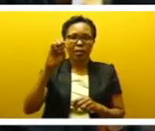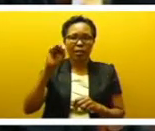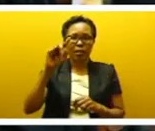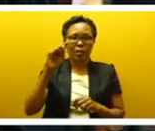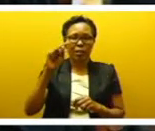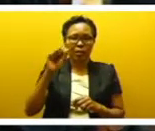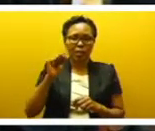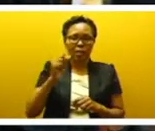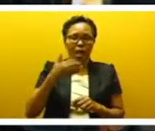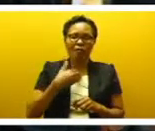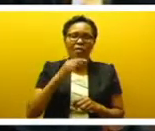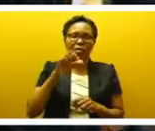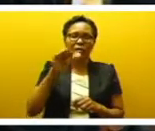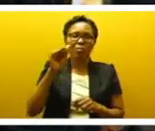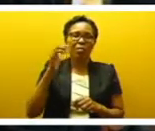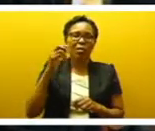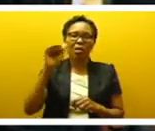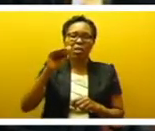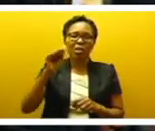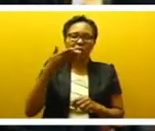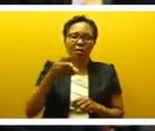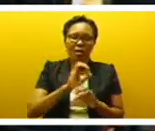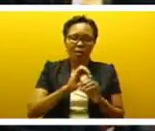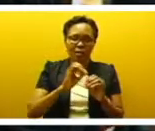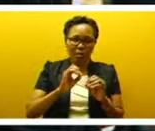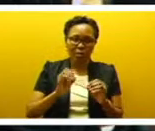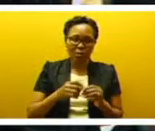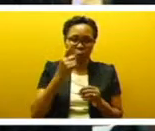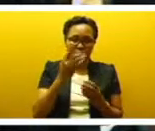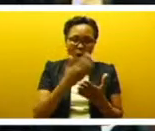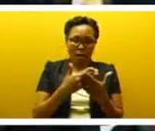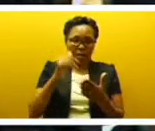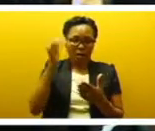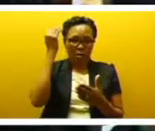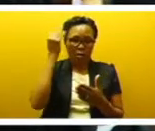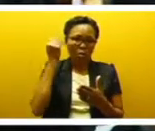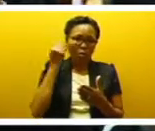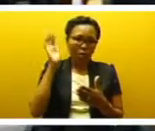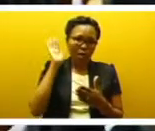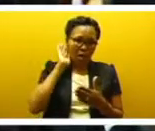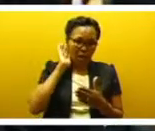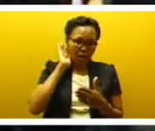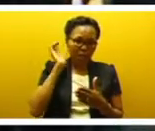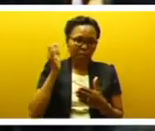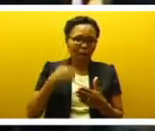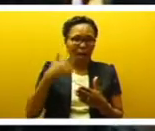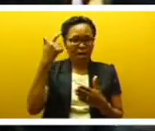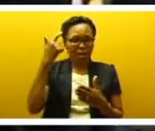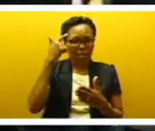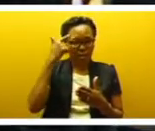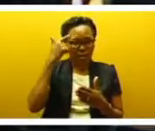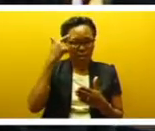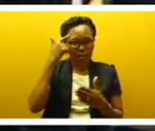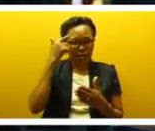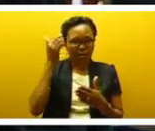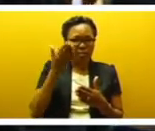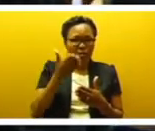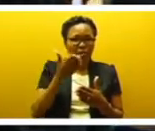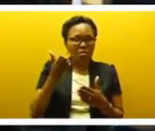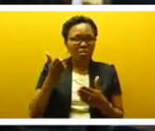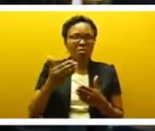one of the issues this court was told is that it appears there is a jurisprudence that is being